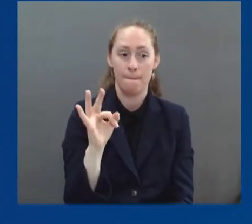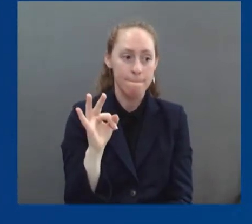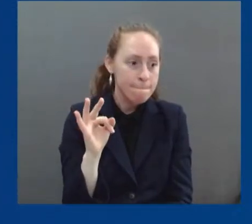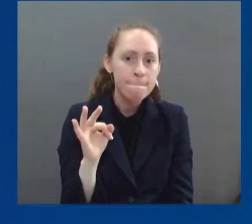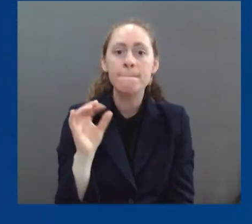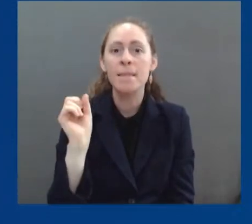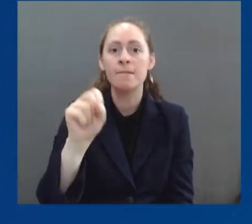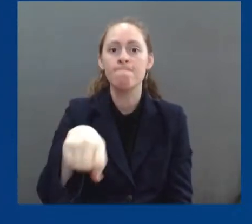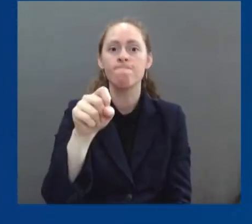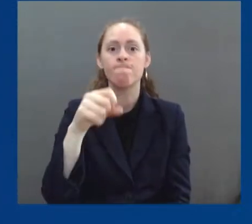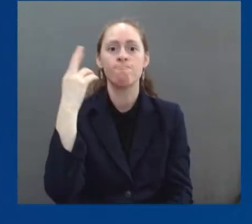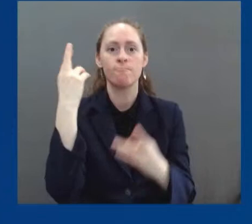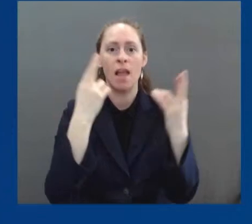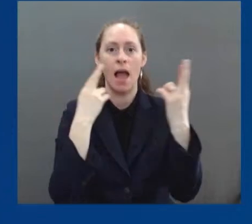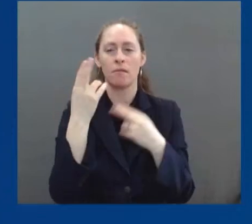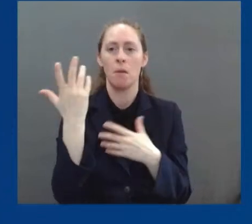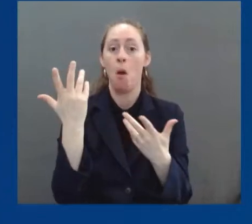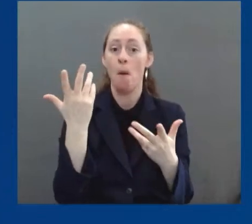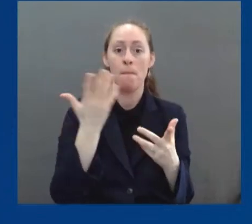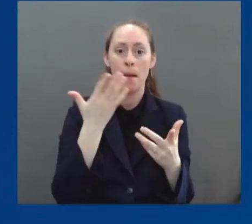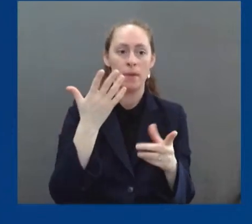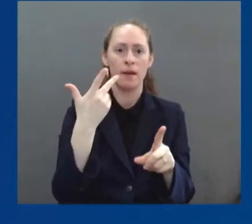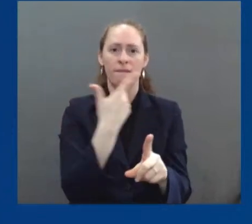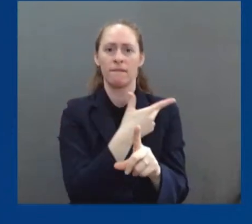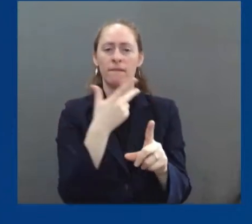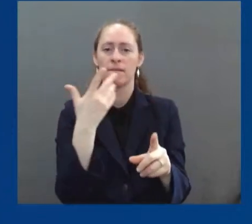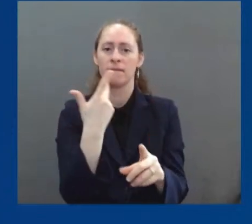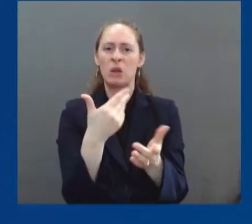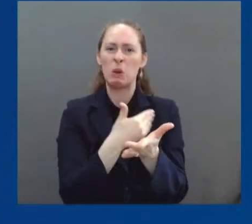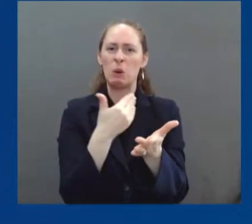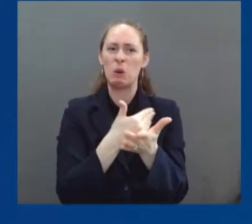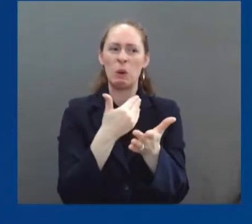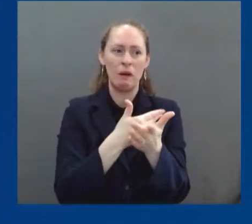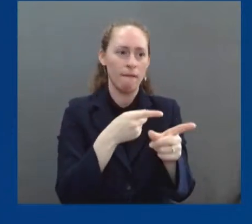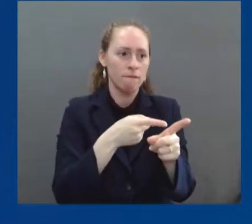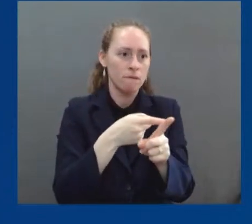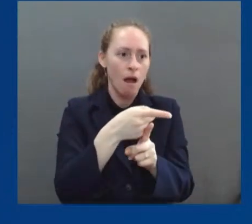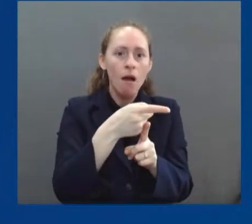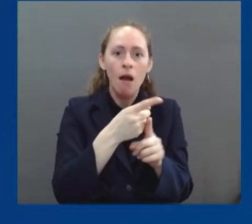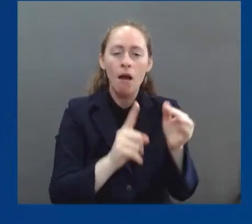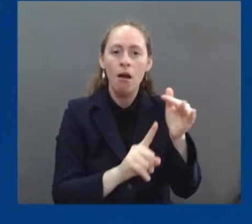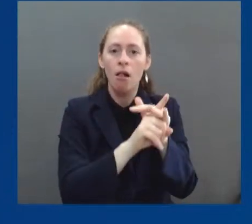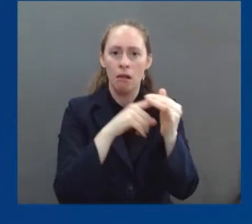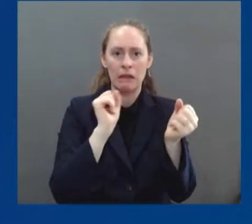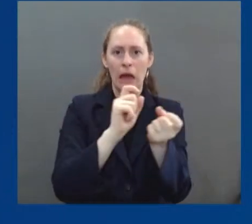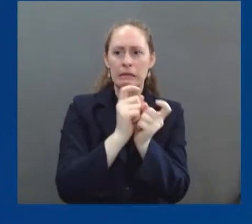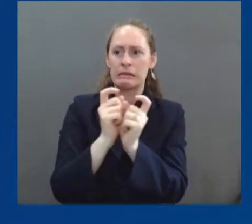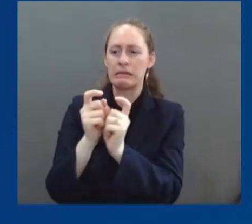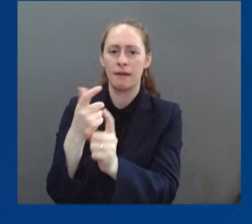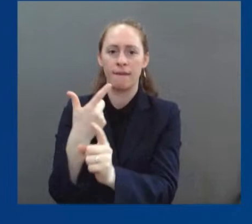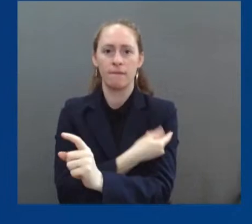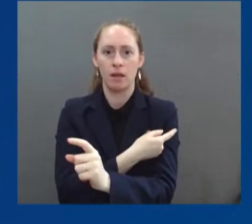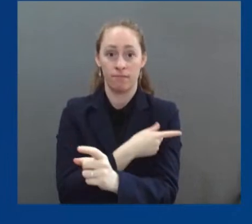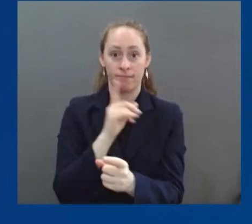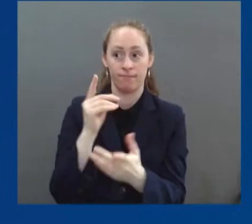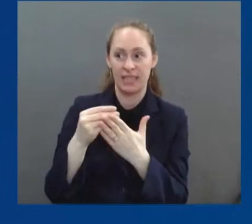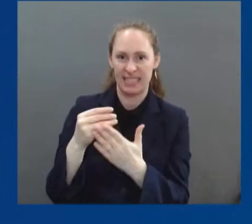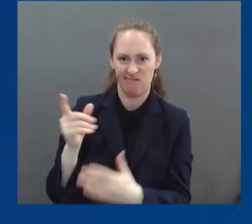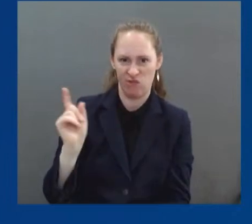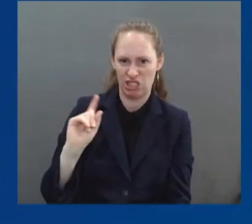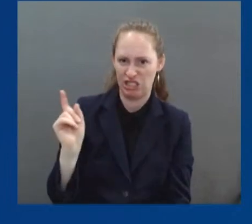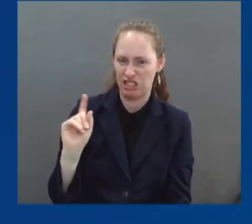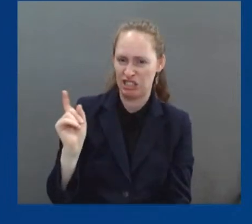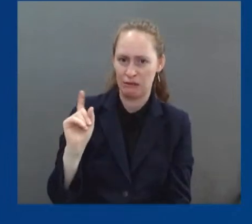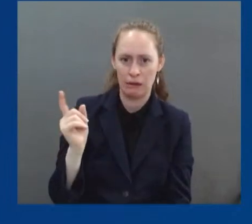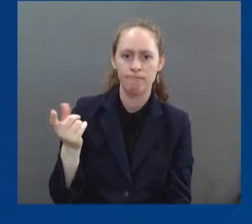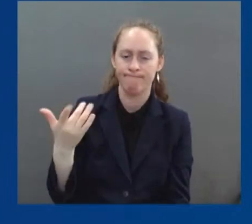variant-specific vaccine, a different formulation than what we have today. We do not have the funding for that. So on the pediatric international,